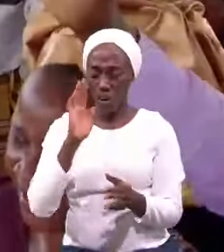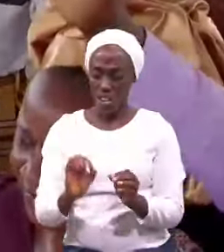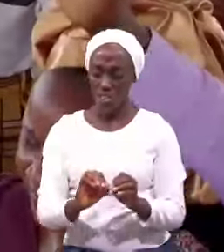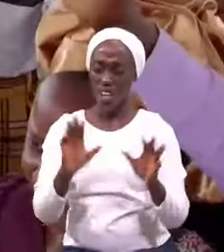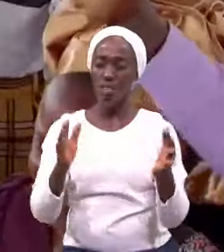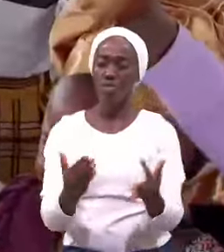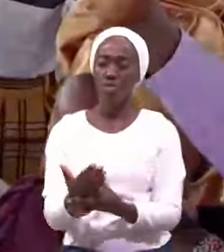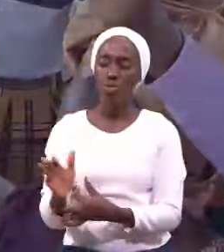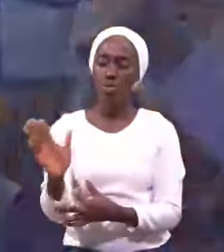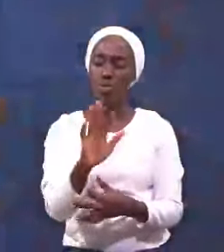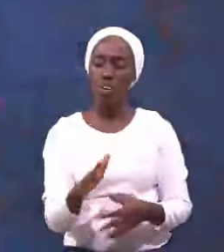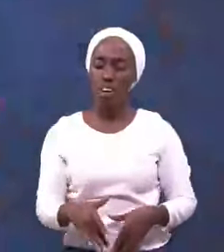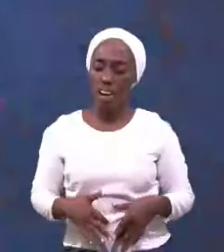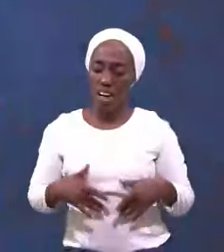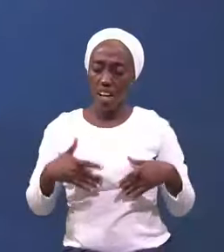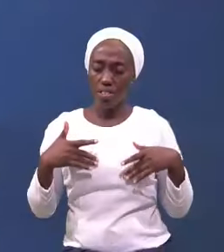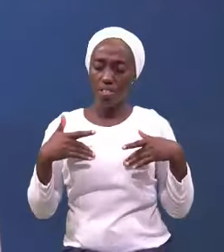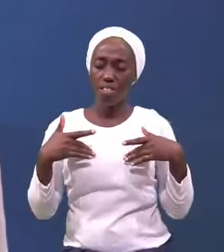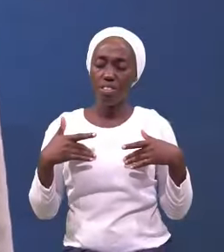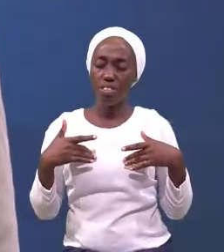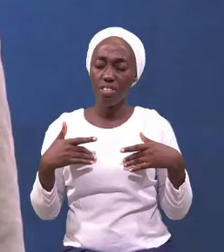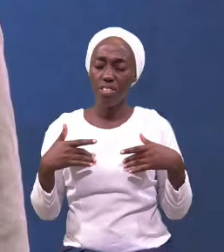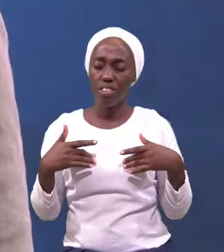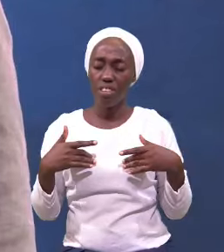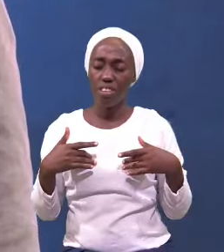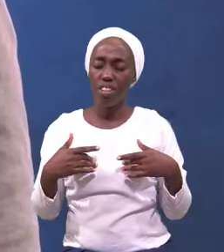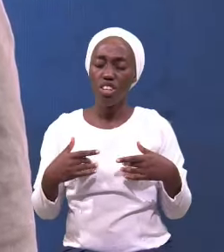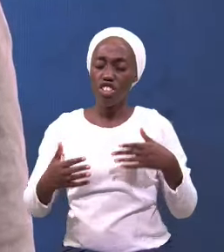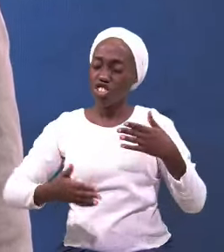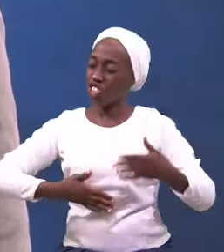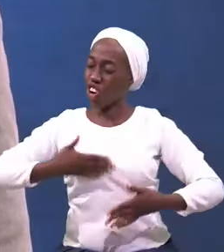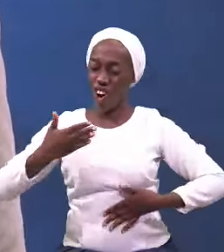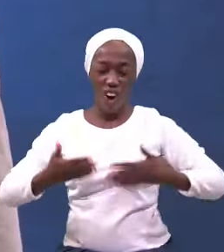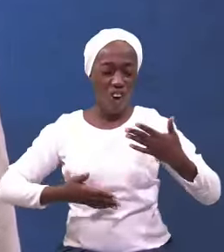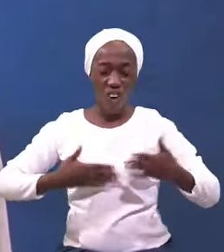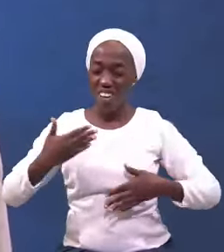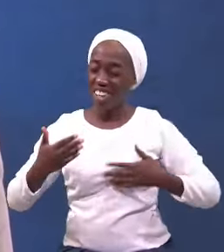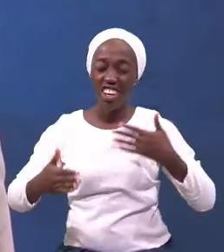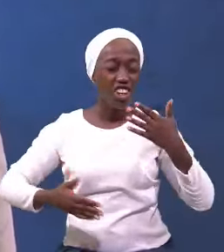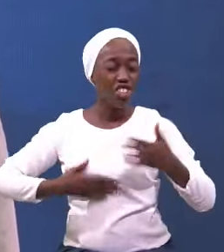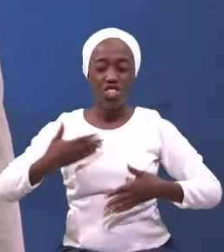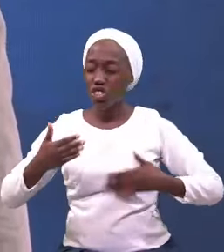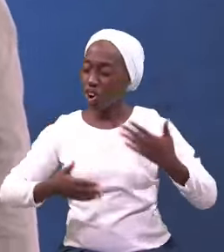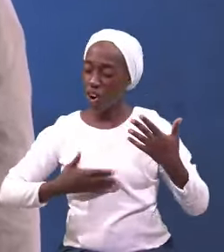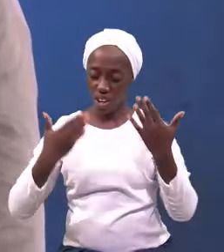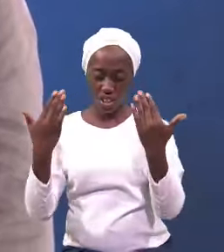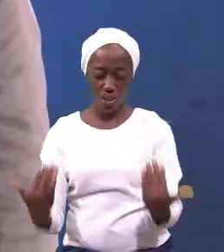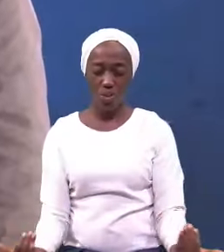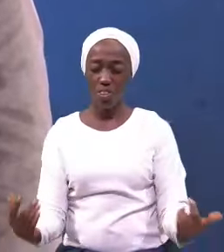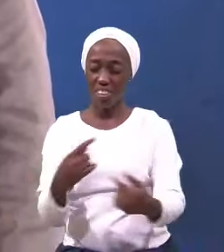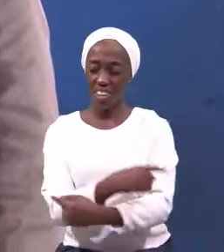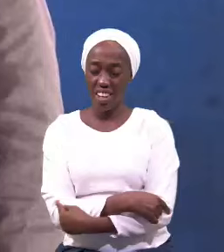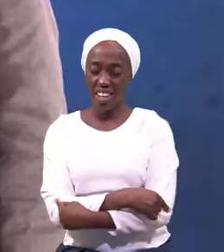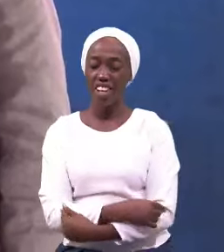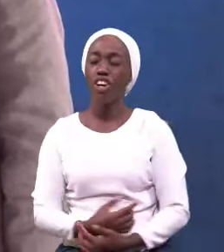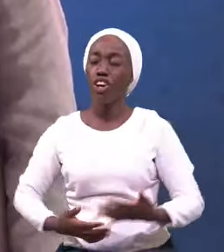Joy. joy today. Amen.